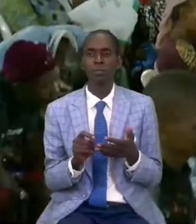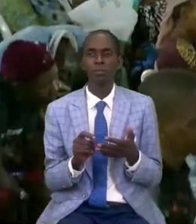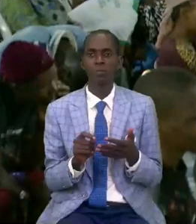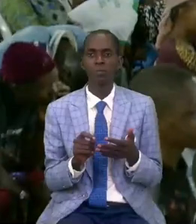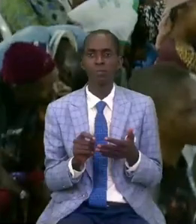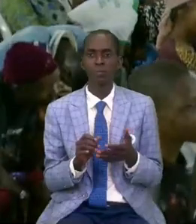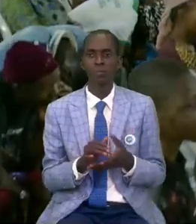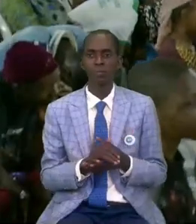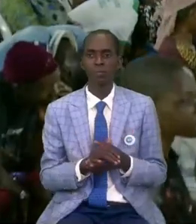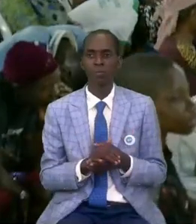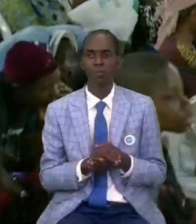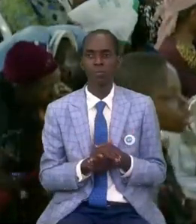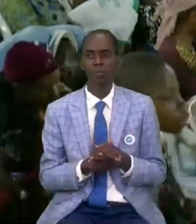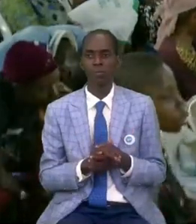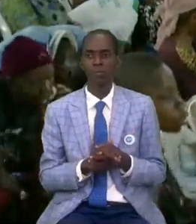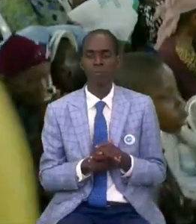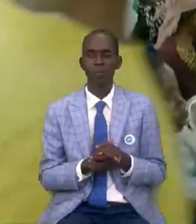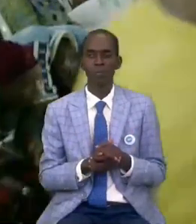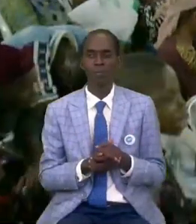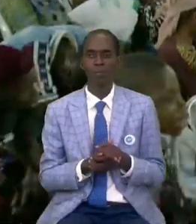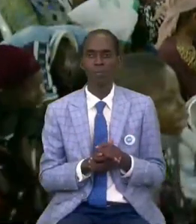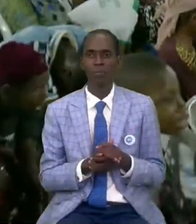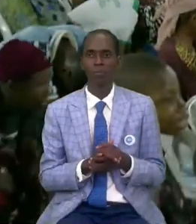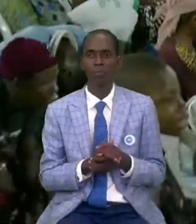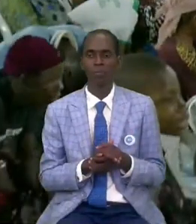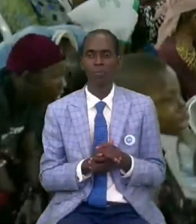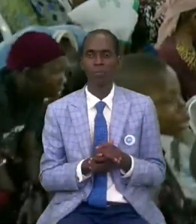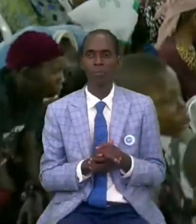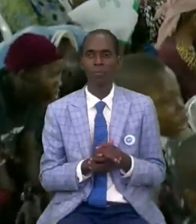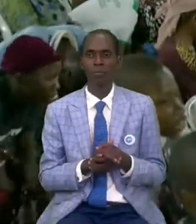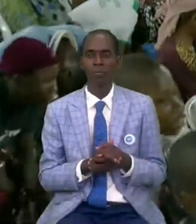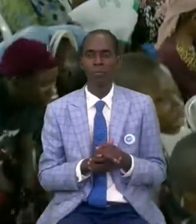those around the pavilion, if you are true, indicate.